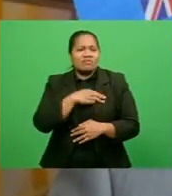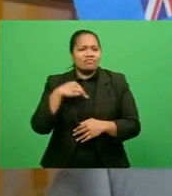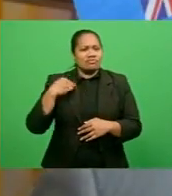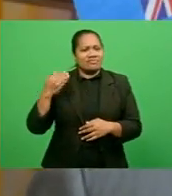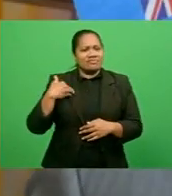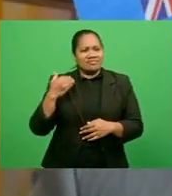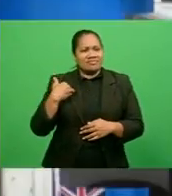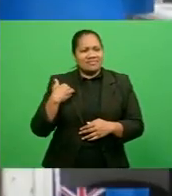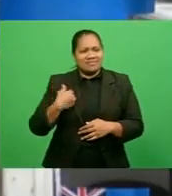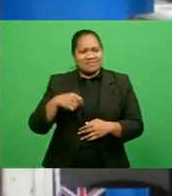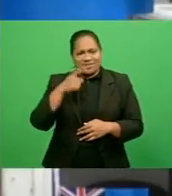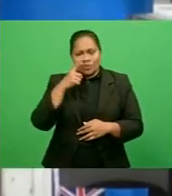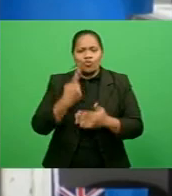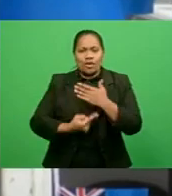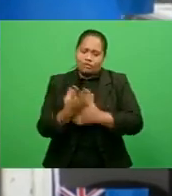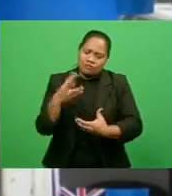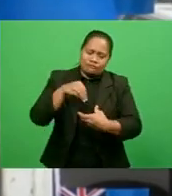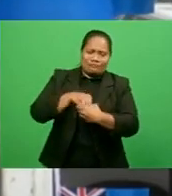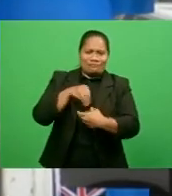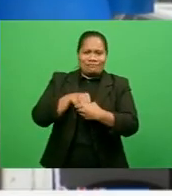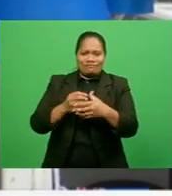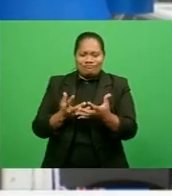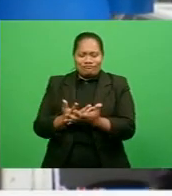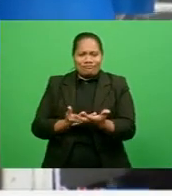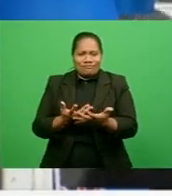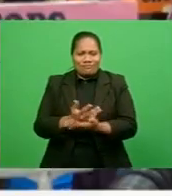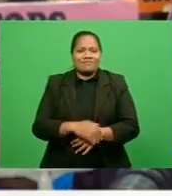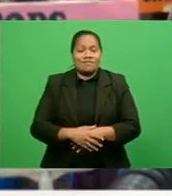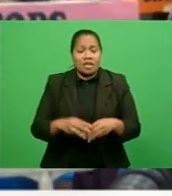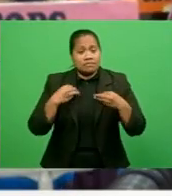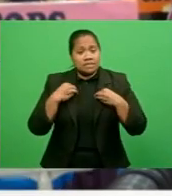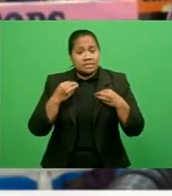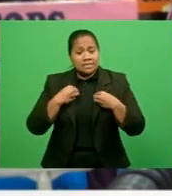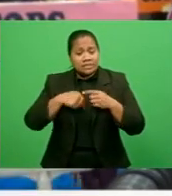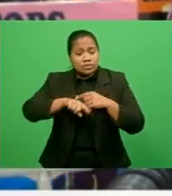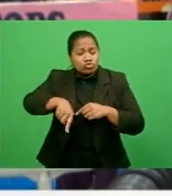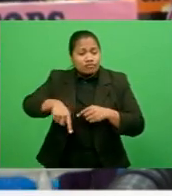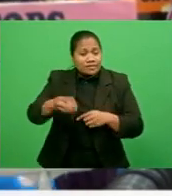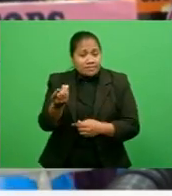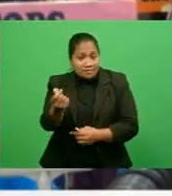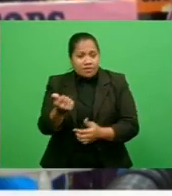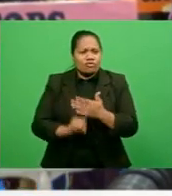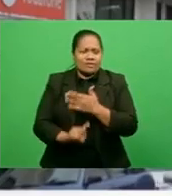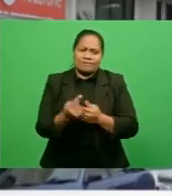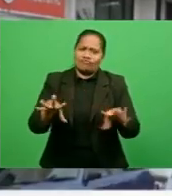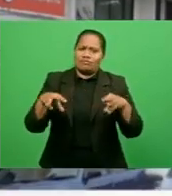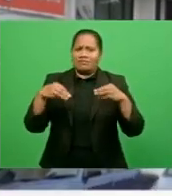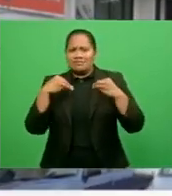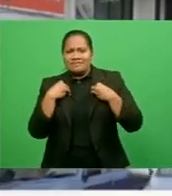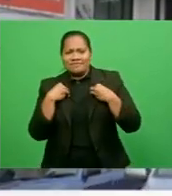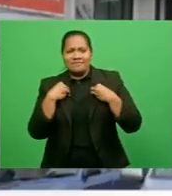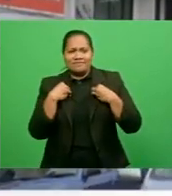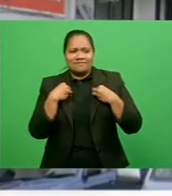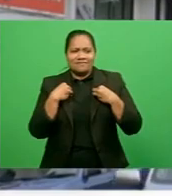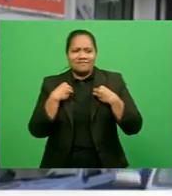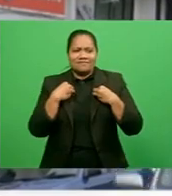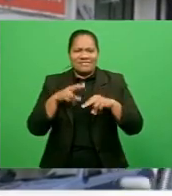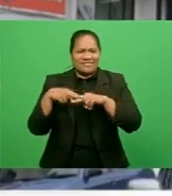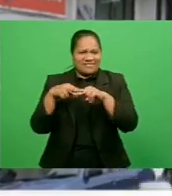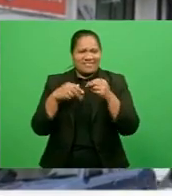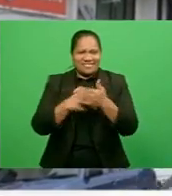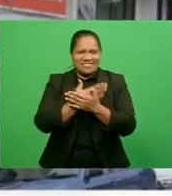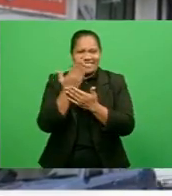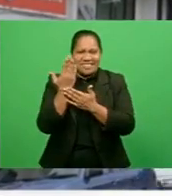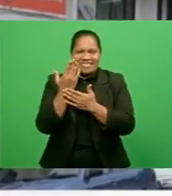technical people have been part of that. Some businesses in SUVA have already received approval notices for Fiji Day. We haven't